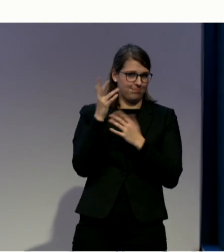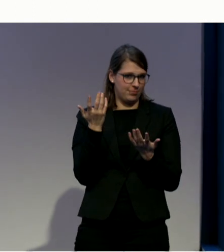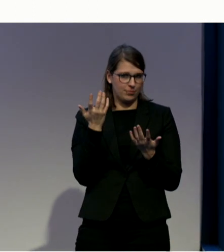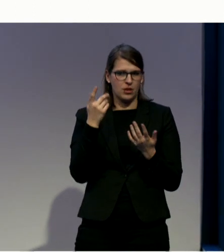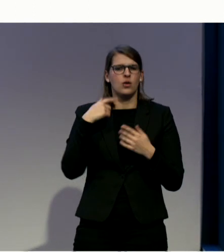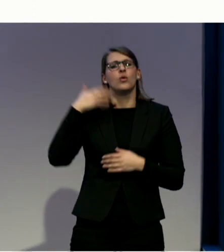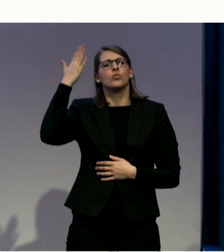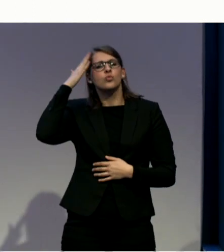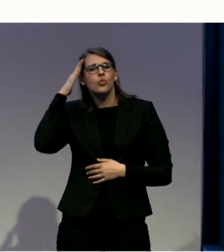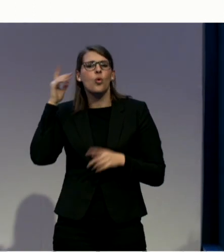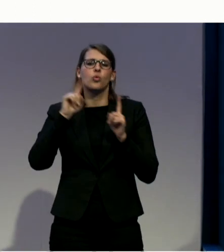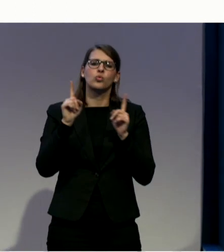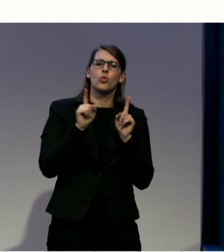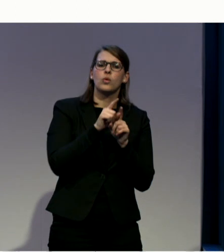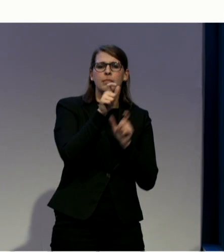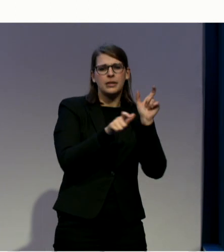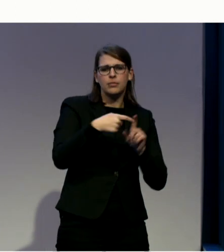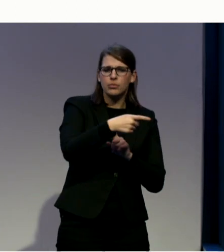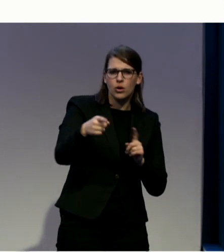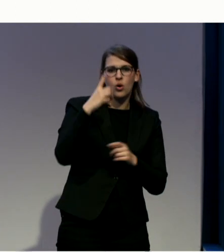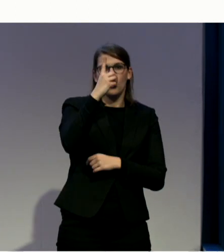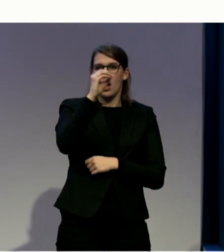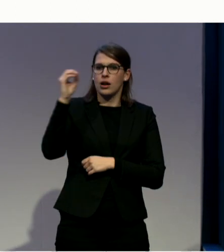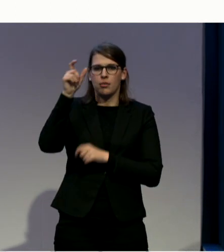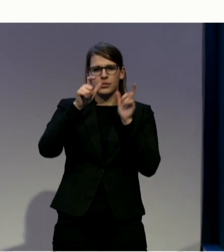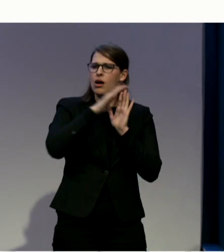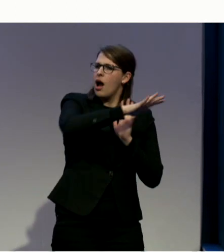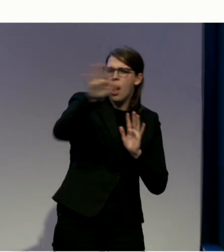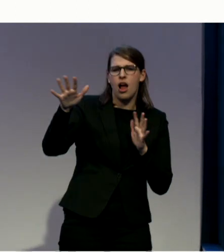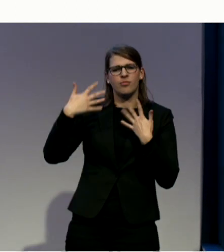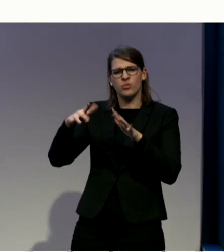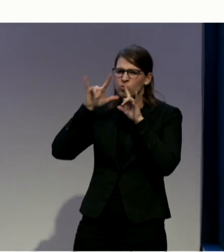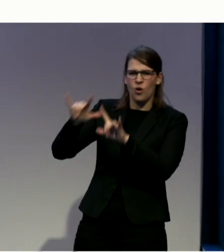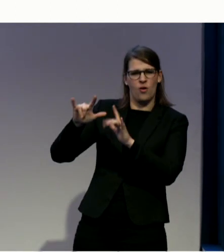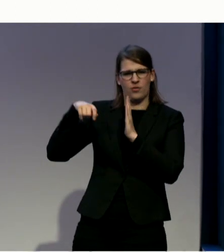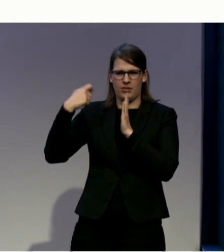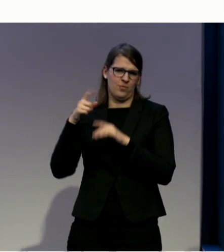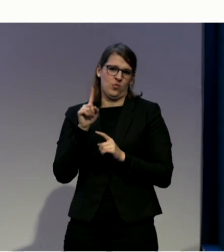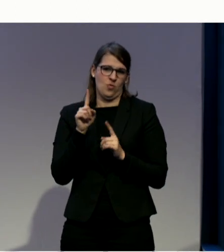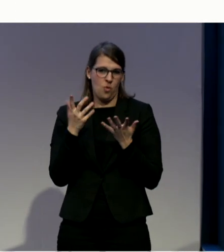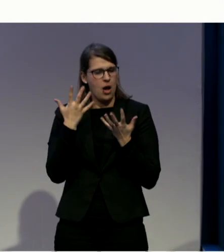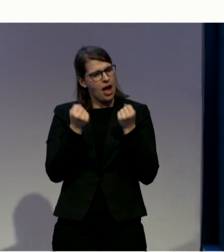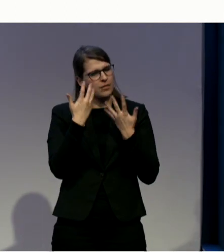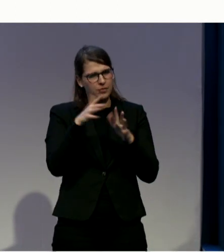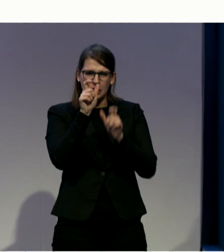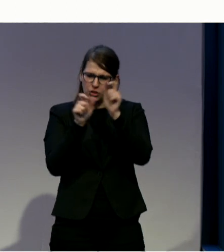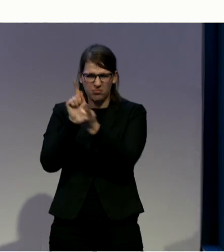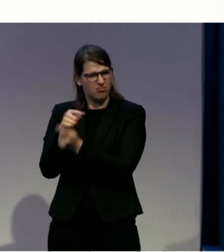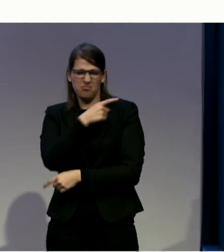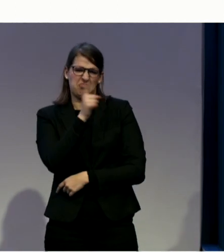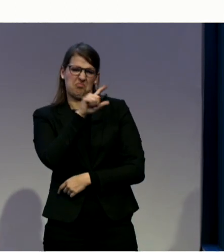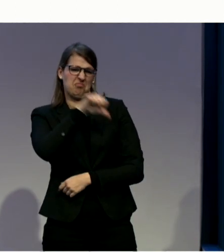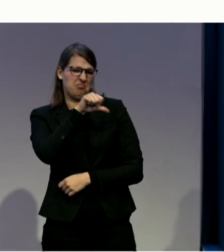And through these films, we engage new audiences and actually bridge gaps that are in our society, in our community. We take these films actually